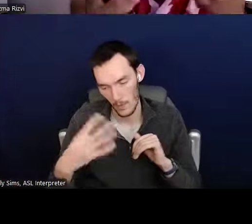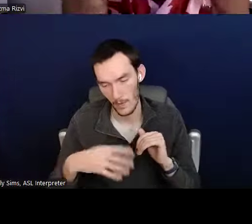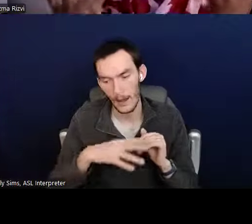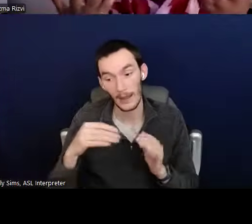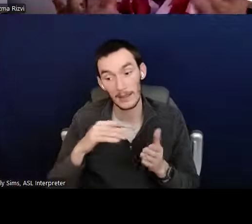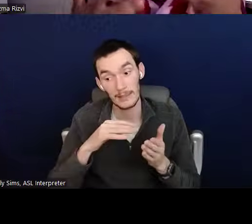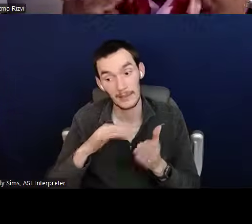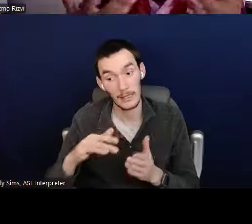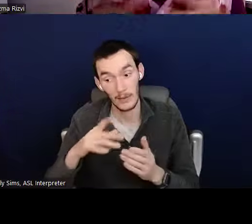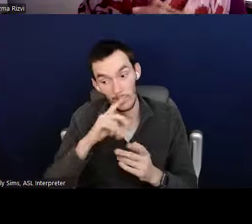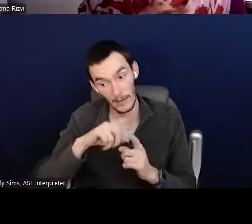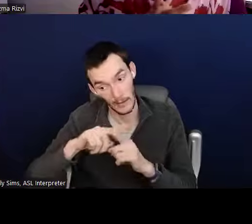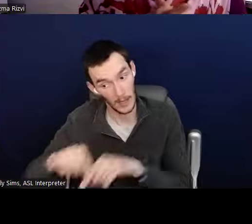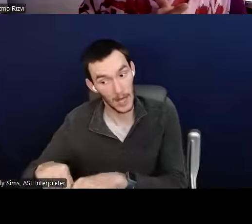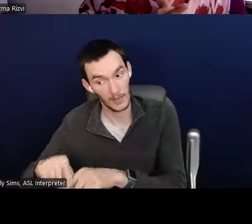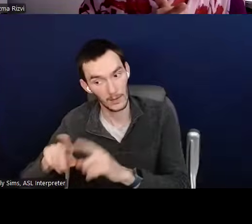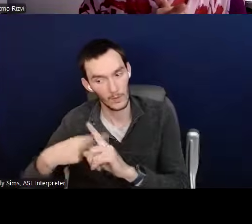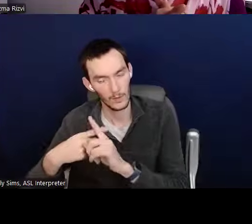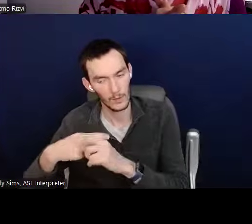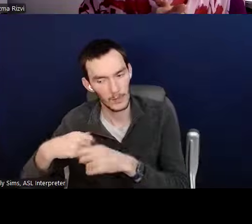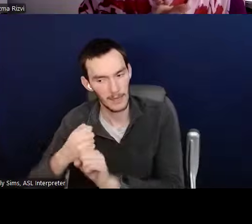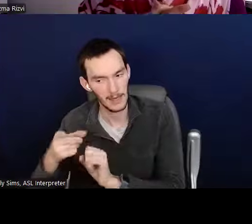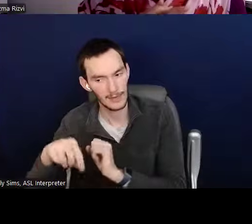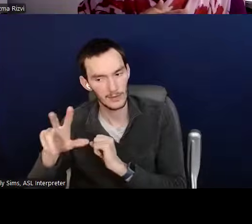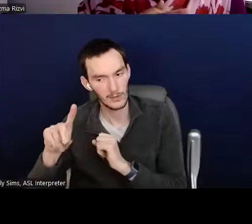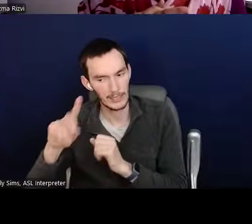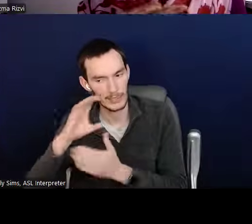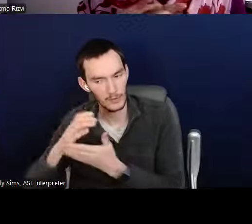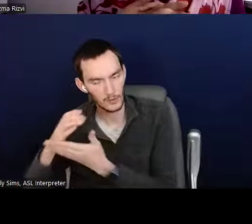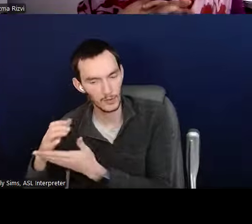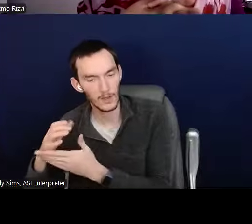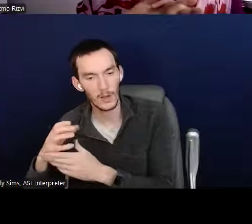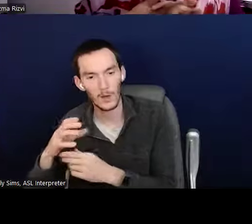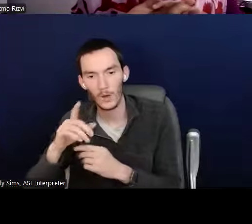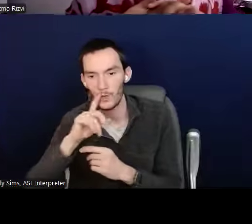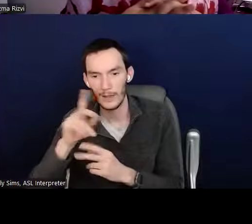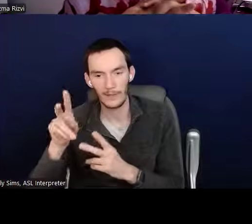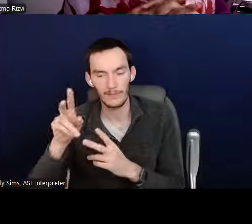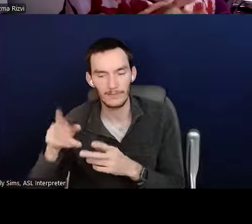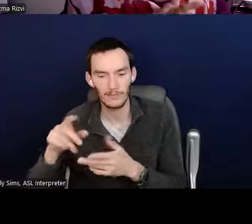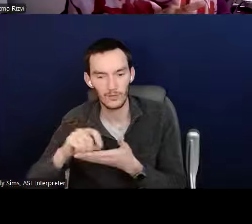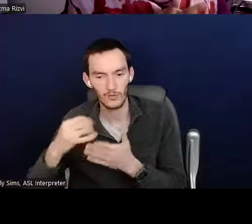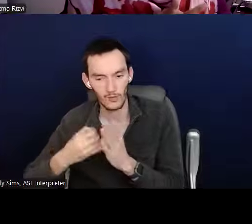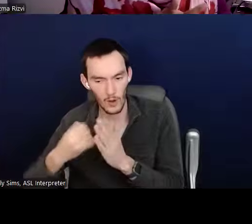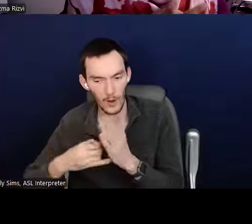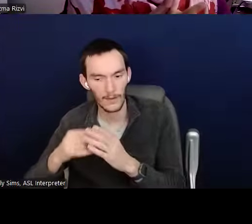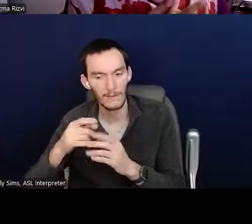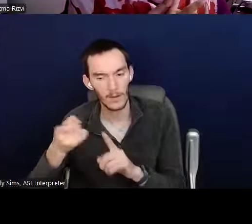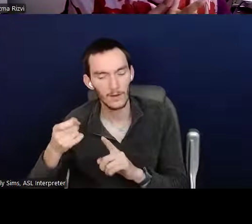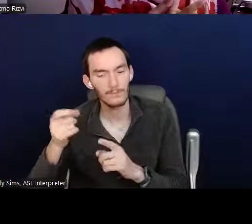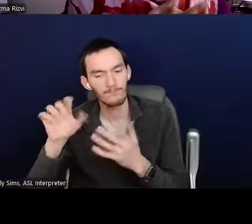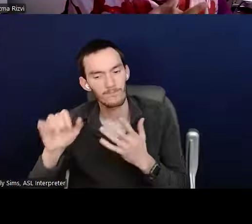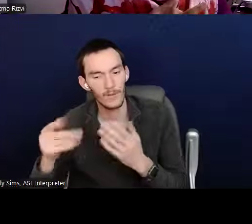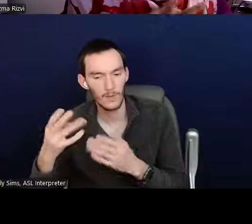we've heavily relied on as we create these 3D images were drawn by Mr. Mukherjee, Mr. Nawabuddin, and Mr.